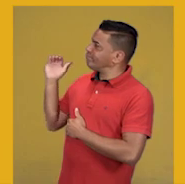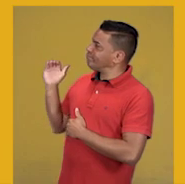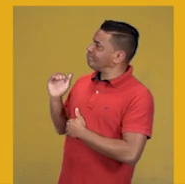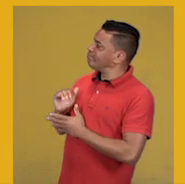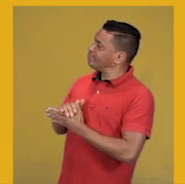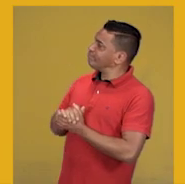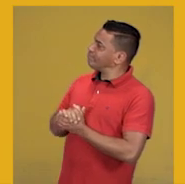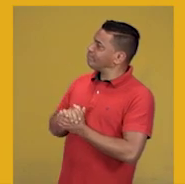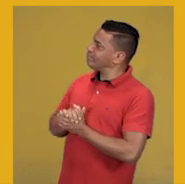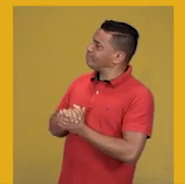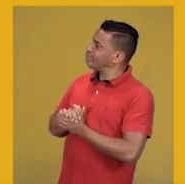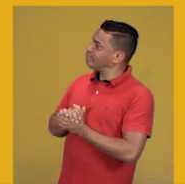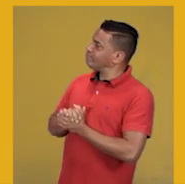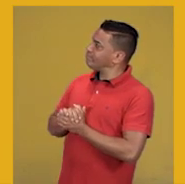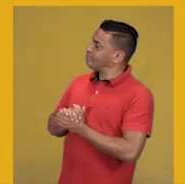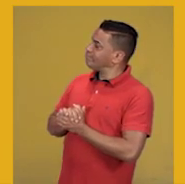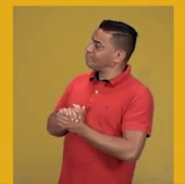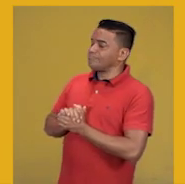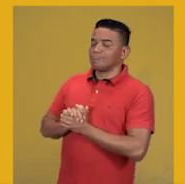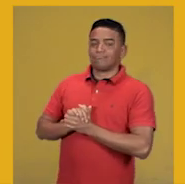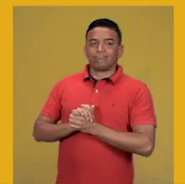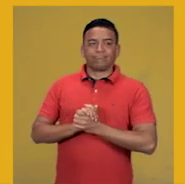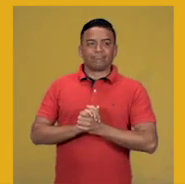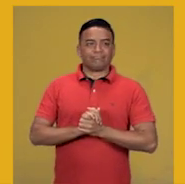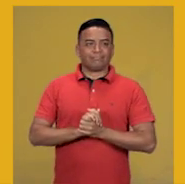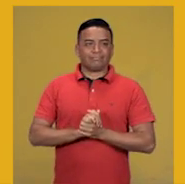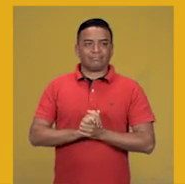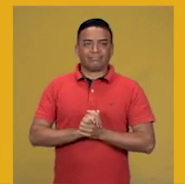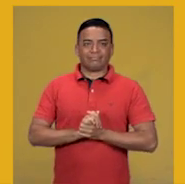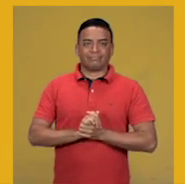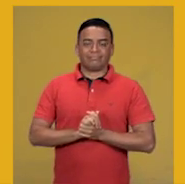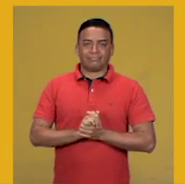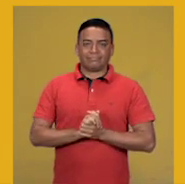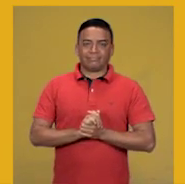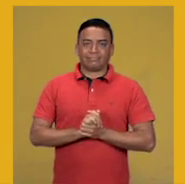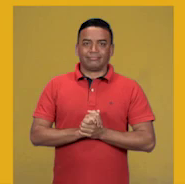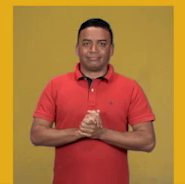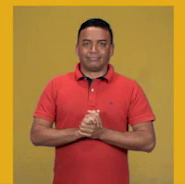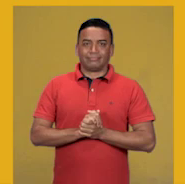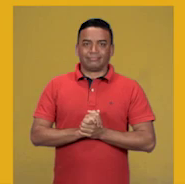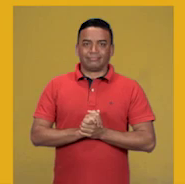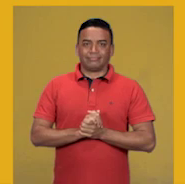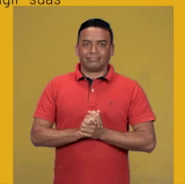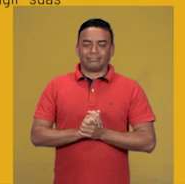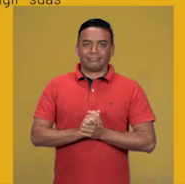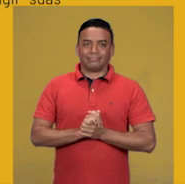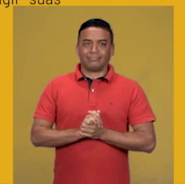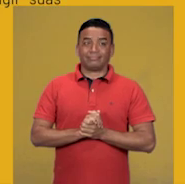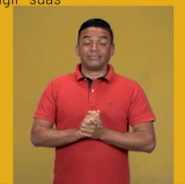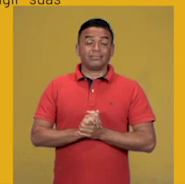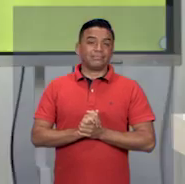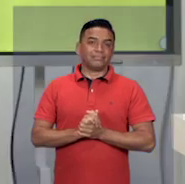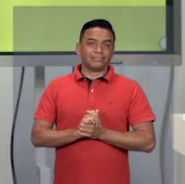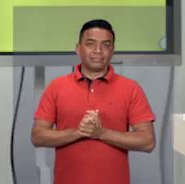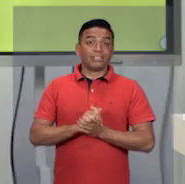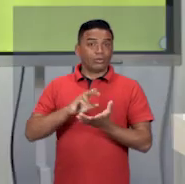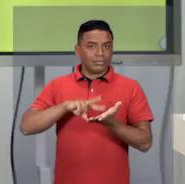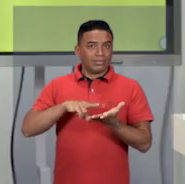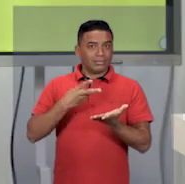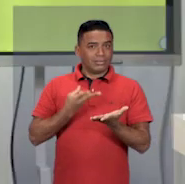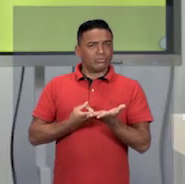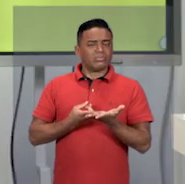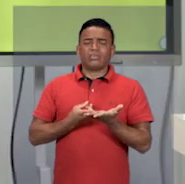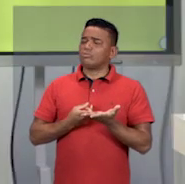arrange products, communicate their value, and create an optimal customer experience. Mas e aí,